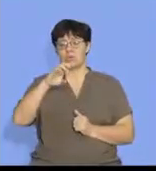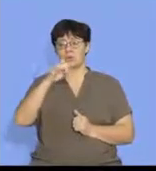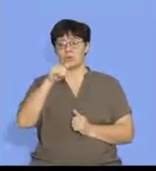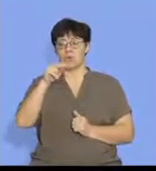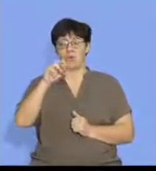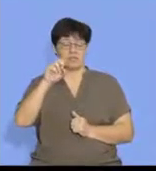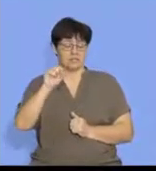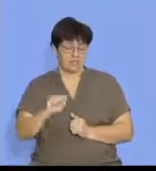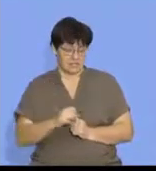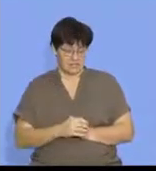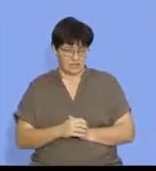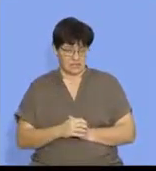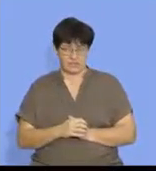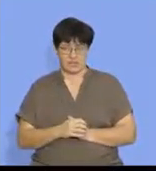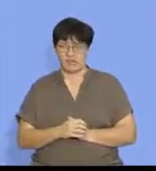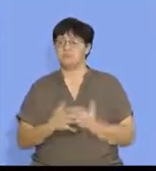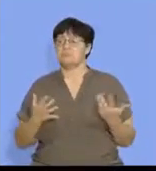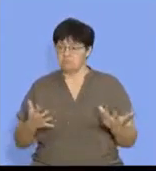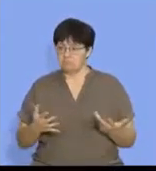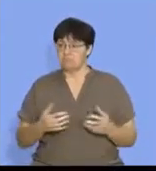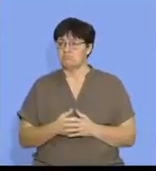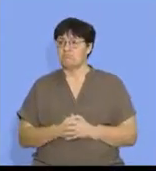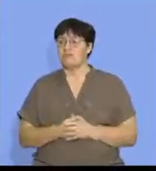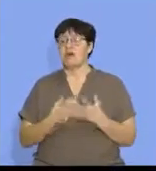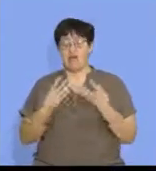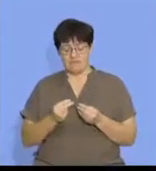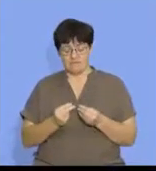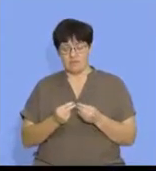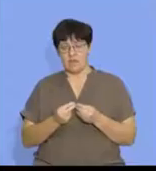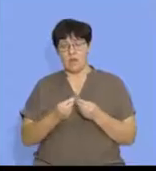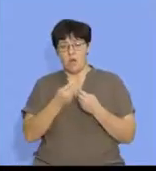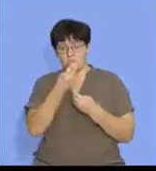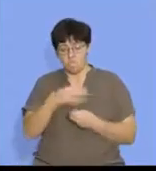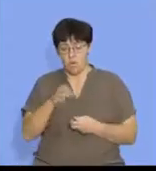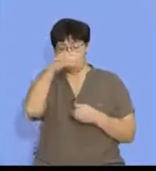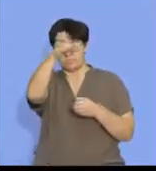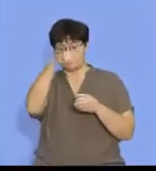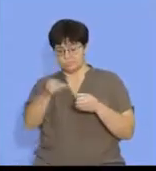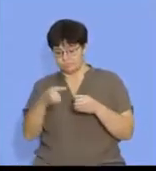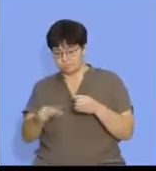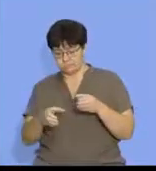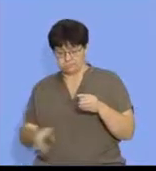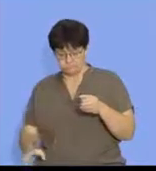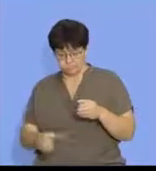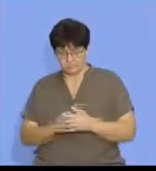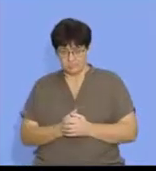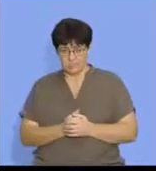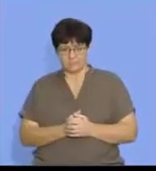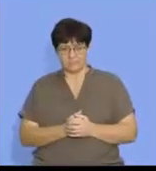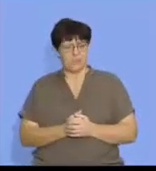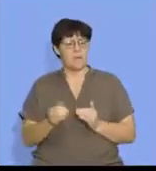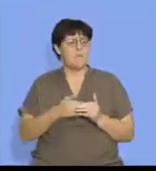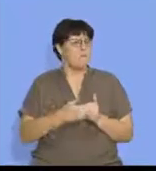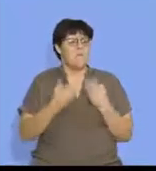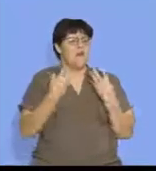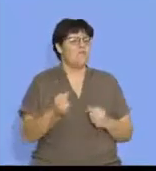protozoans. And we're going to divide them into 4 different groups. Now, what else do they have that is